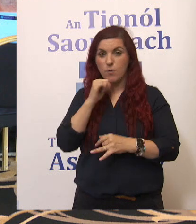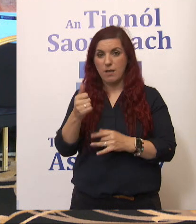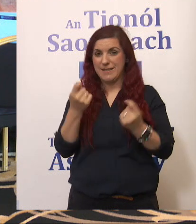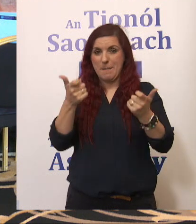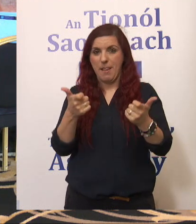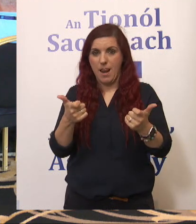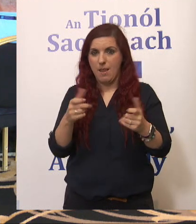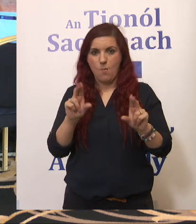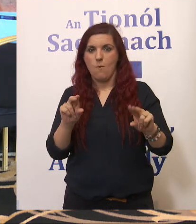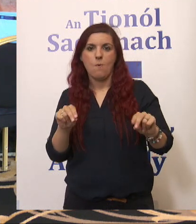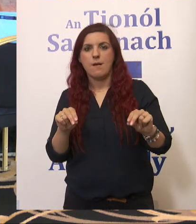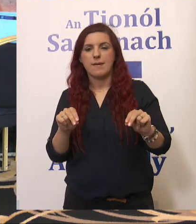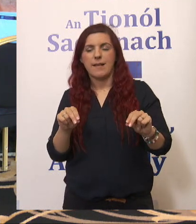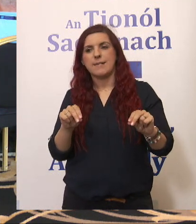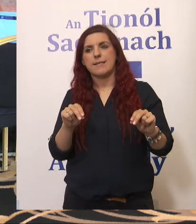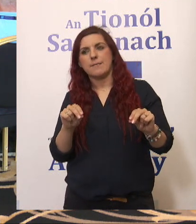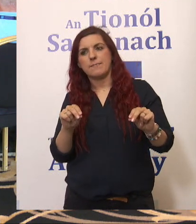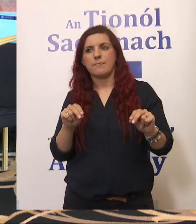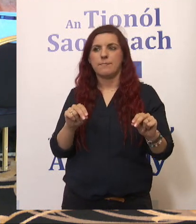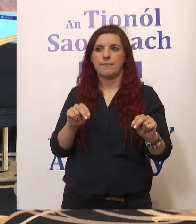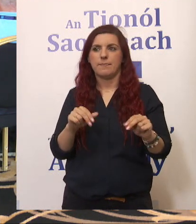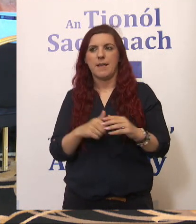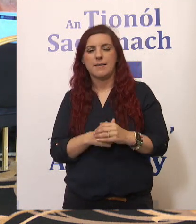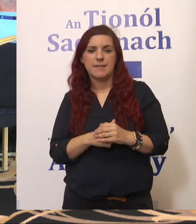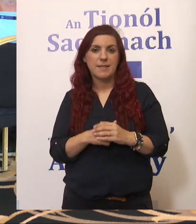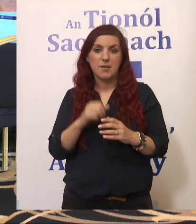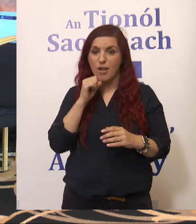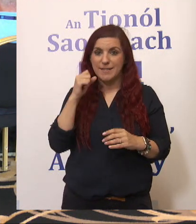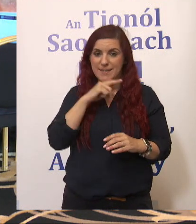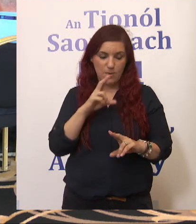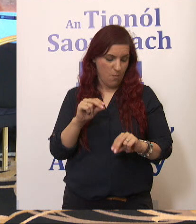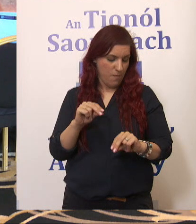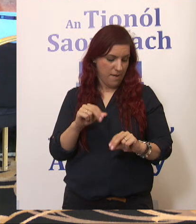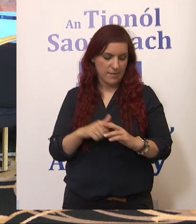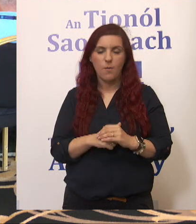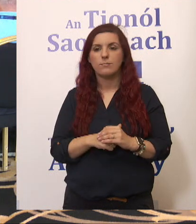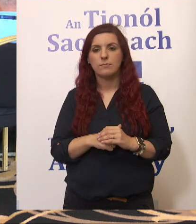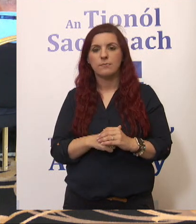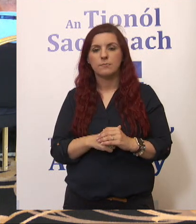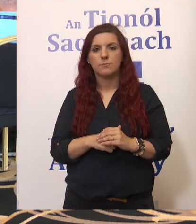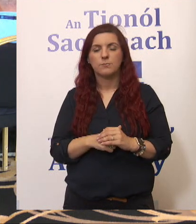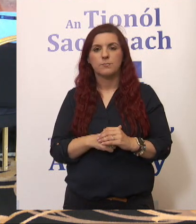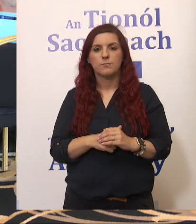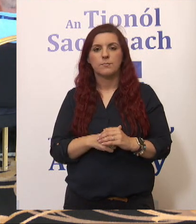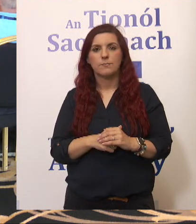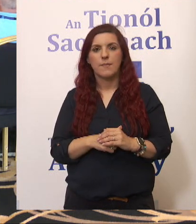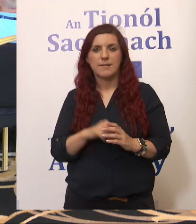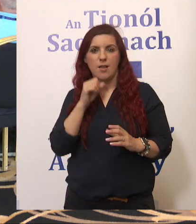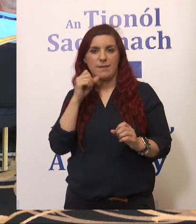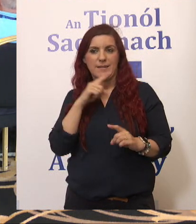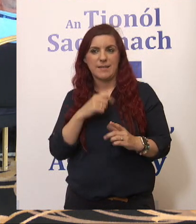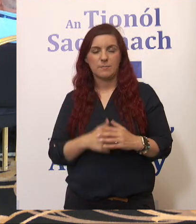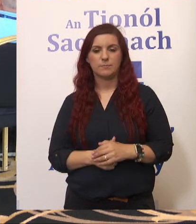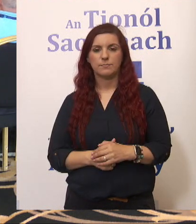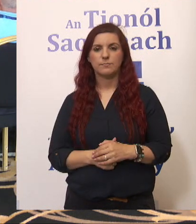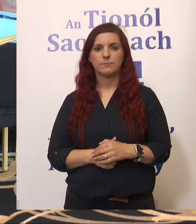for this group not to suggest doing something, right? So just maybe it's not necessarily a reason not to suggest something, but